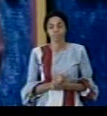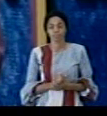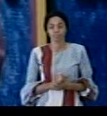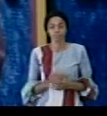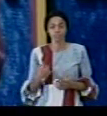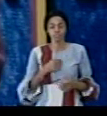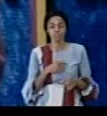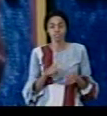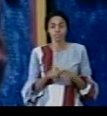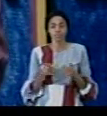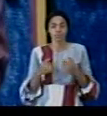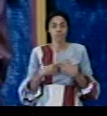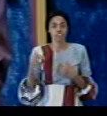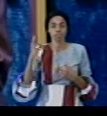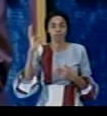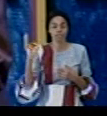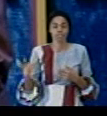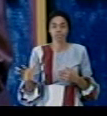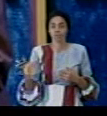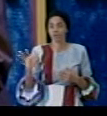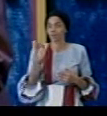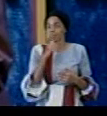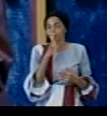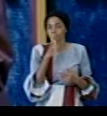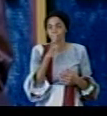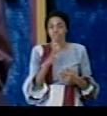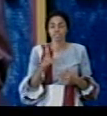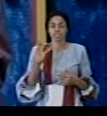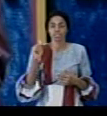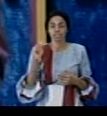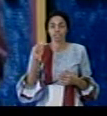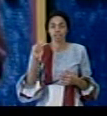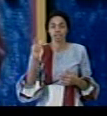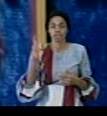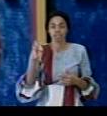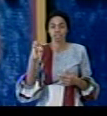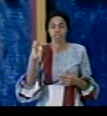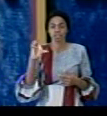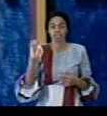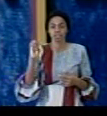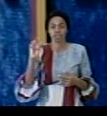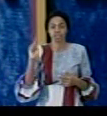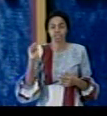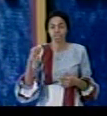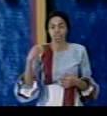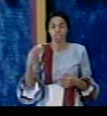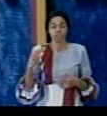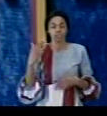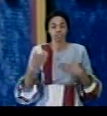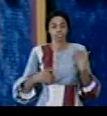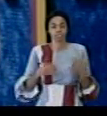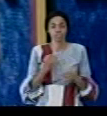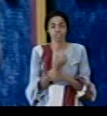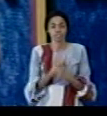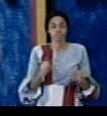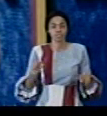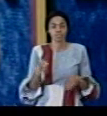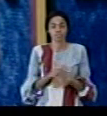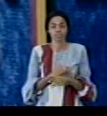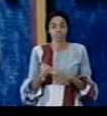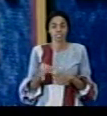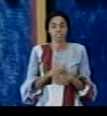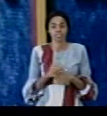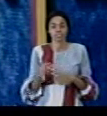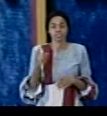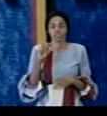We also have Pastor Mrs. Adeleke of Joy of Salvation Evangelical Ministry. You